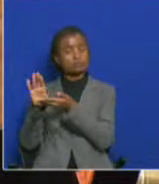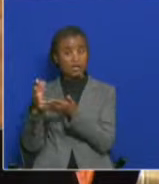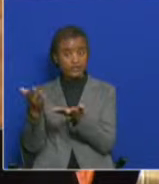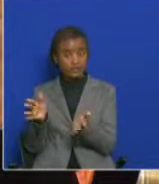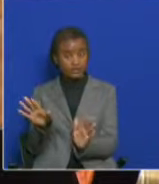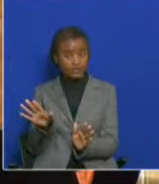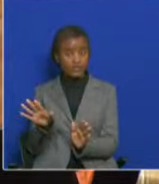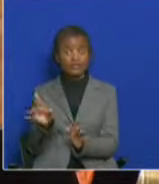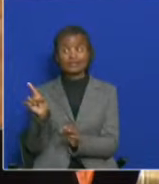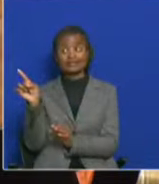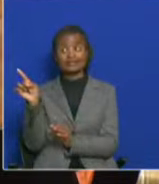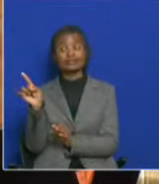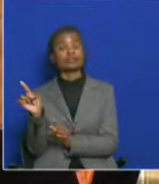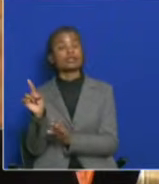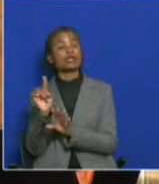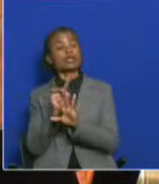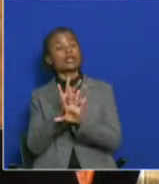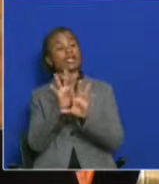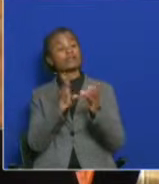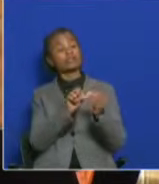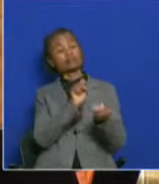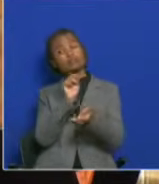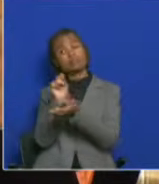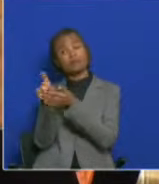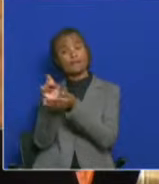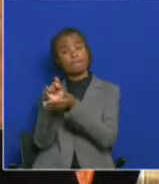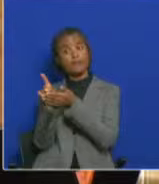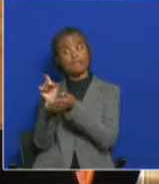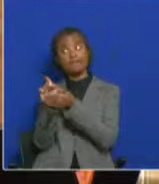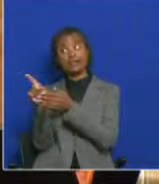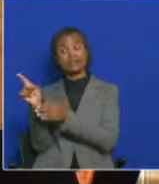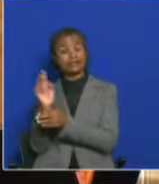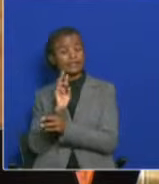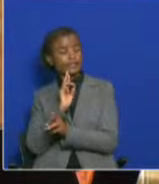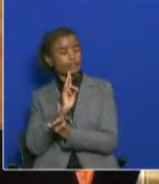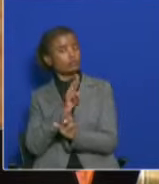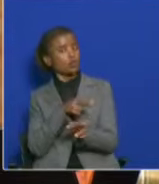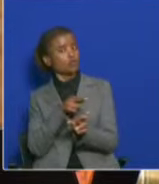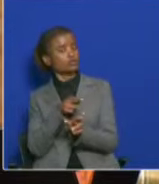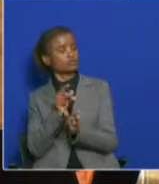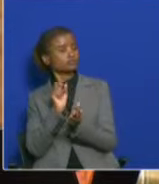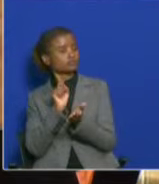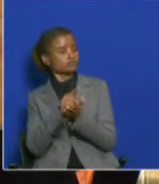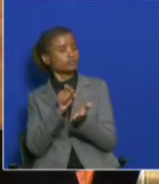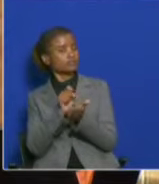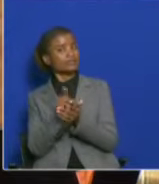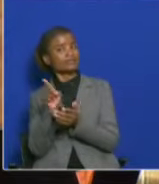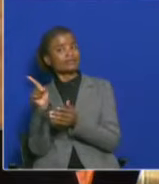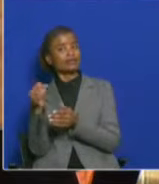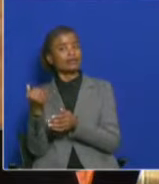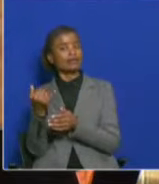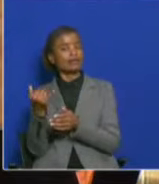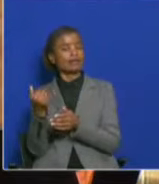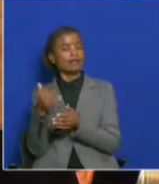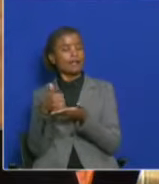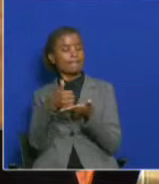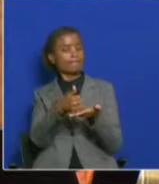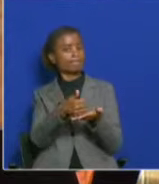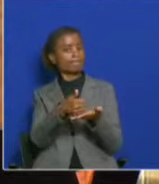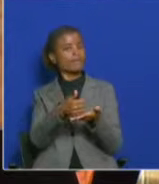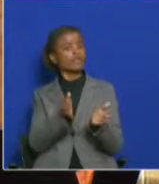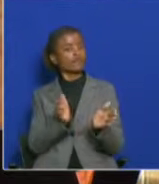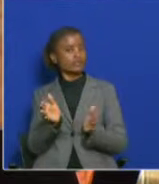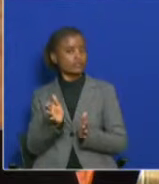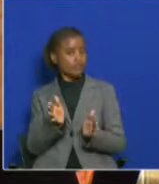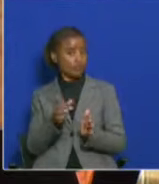his messages, acting as a facilitator. And on the face of it, he is facilitating. He's